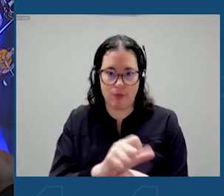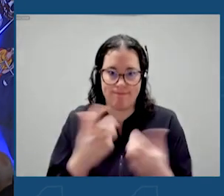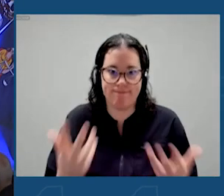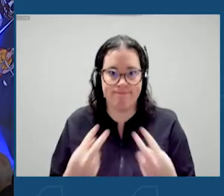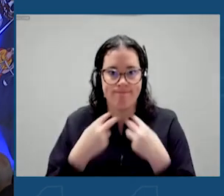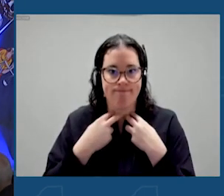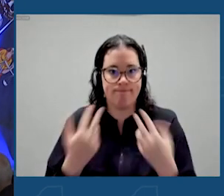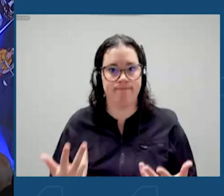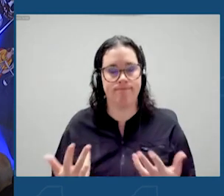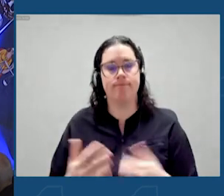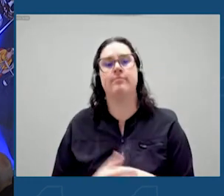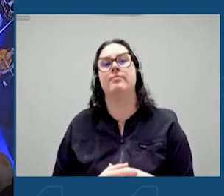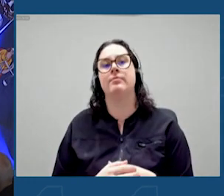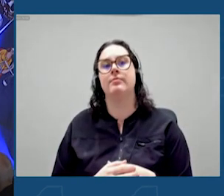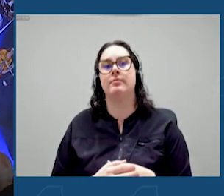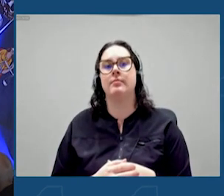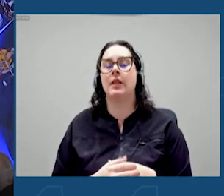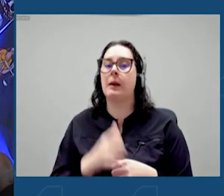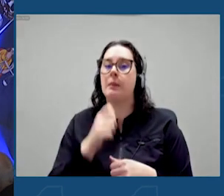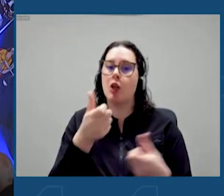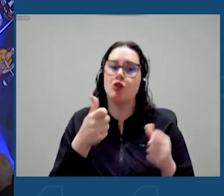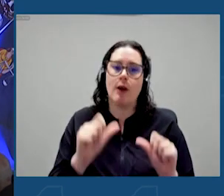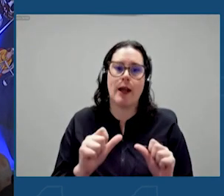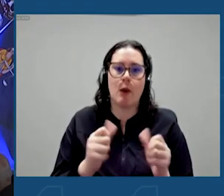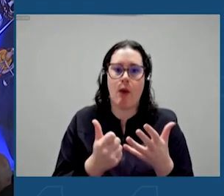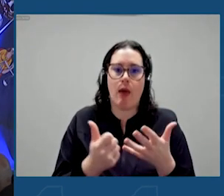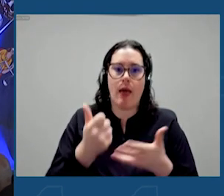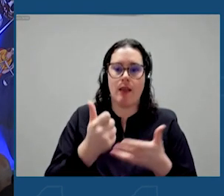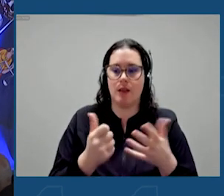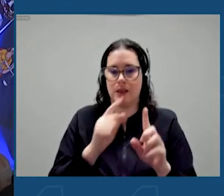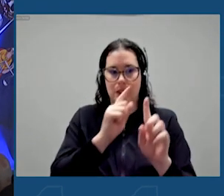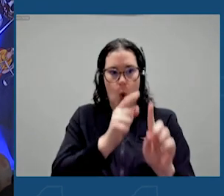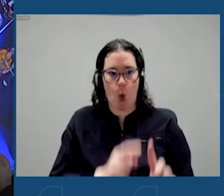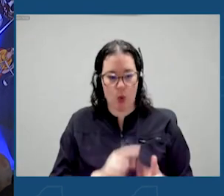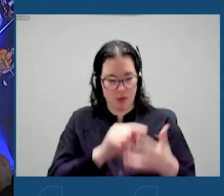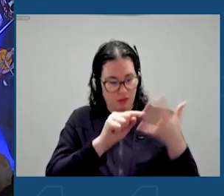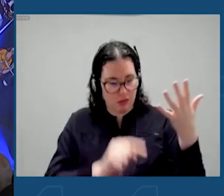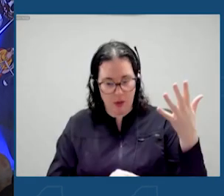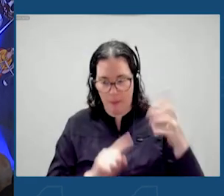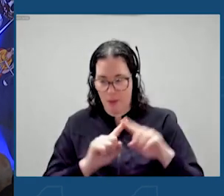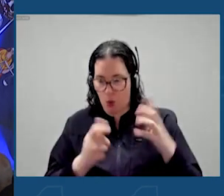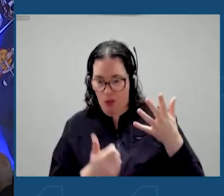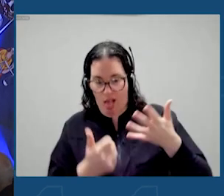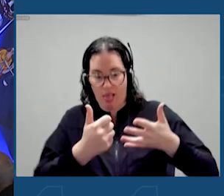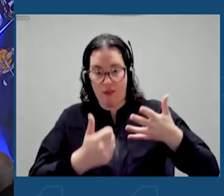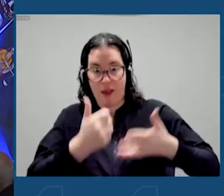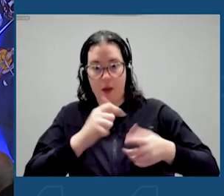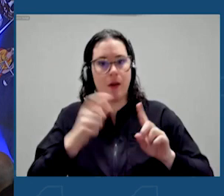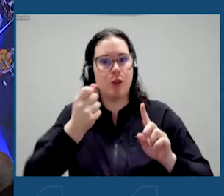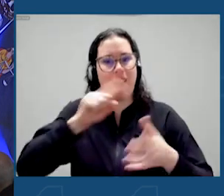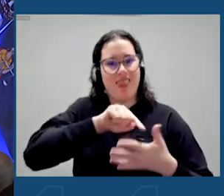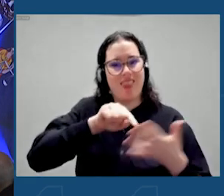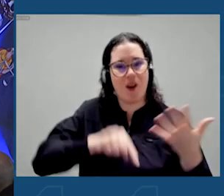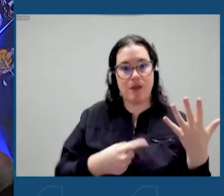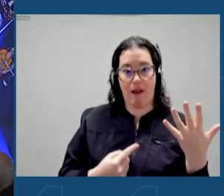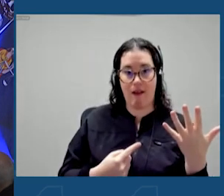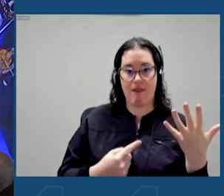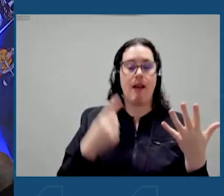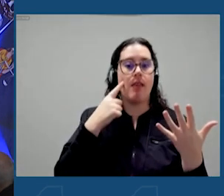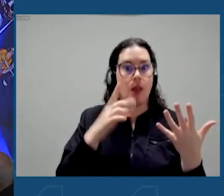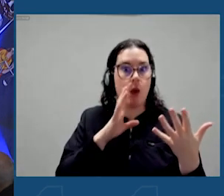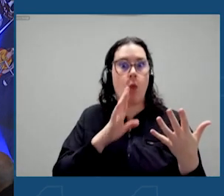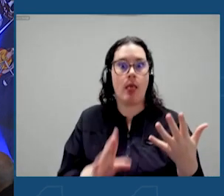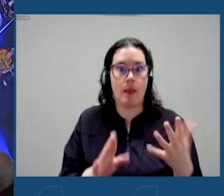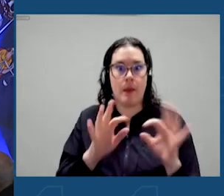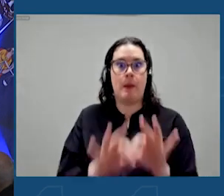so, again, not to elevate any set of goals over the others, but those 5 in particular, I think, are going to be critical to driving